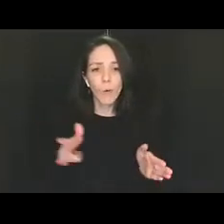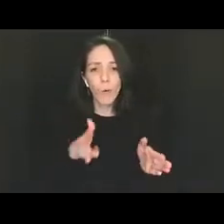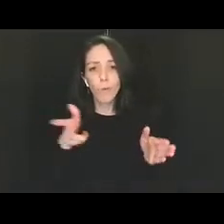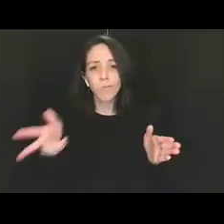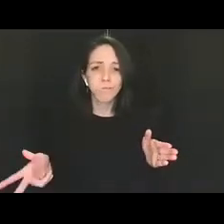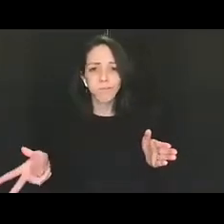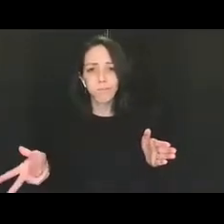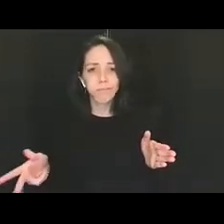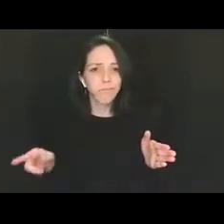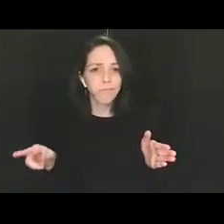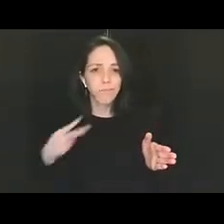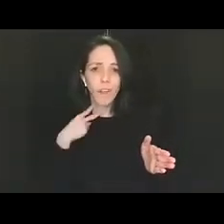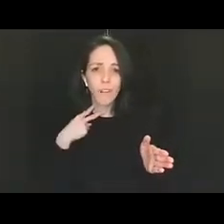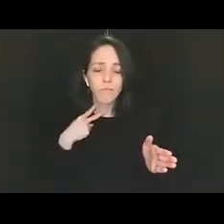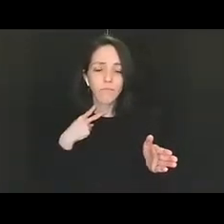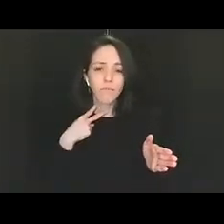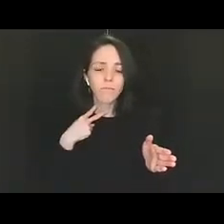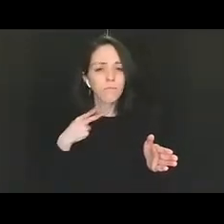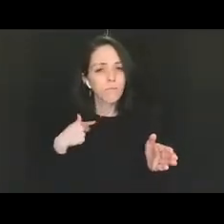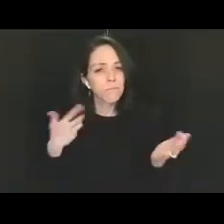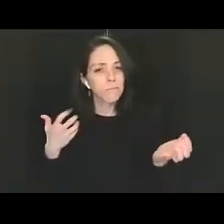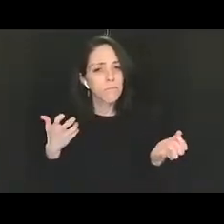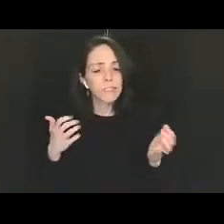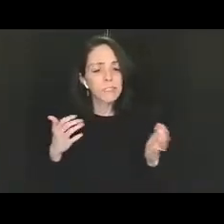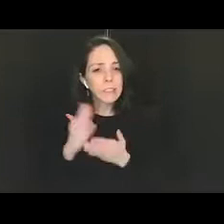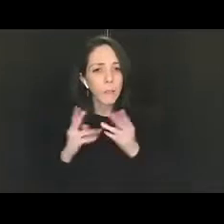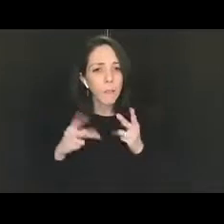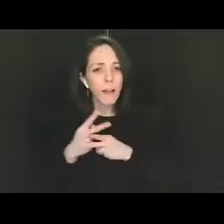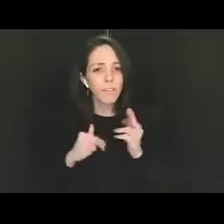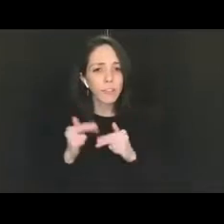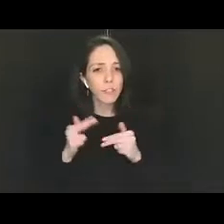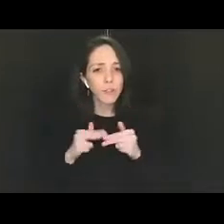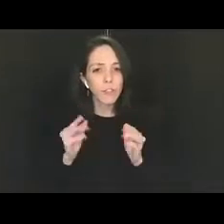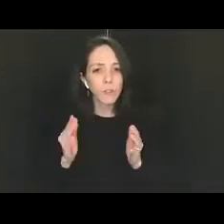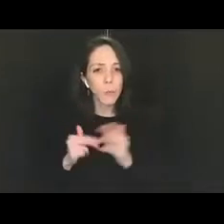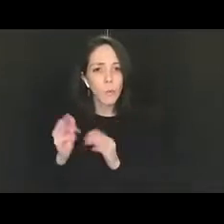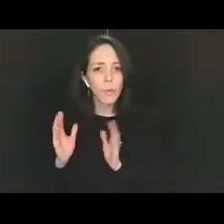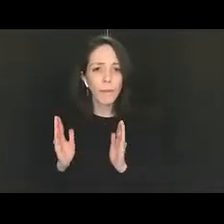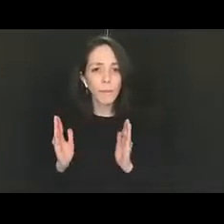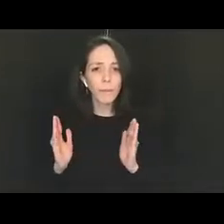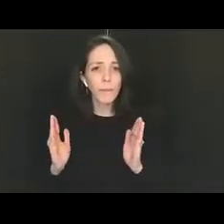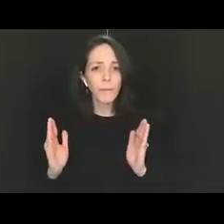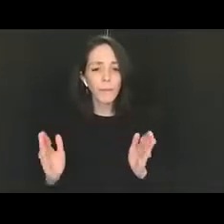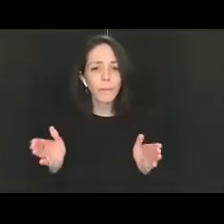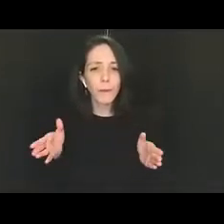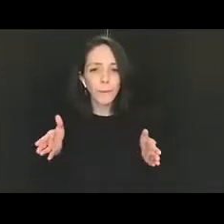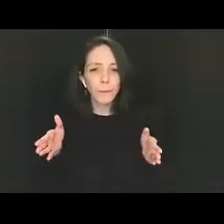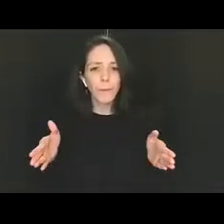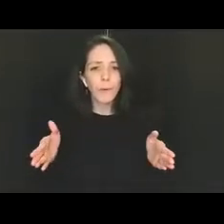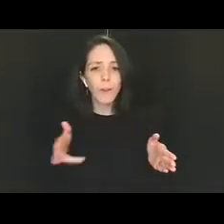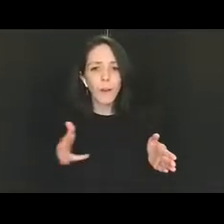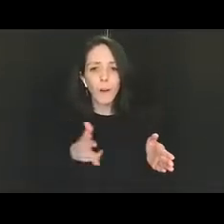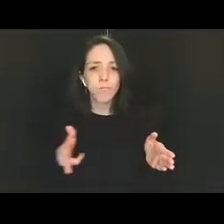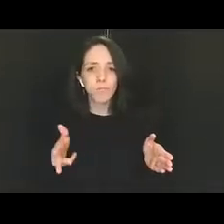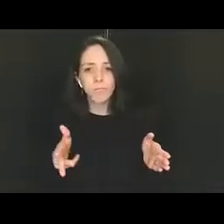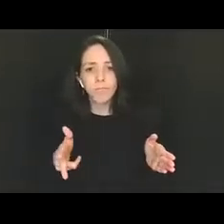dangerous. And then on Farmington, running from